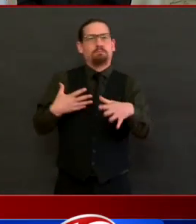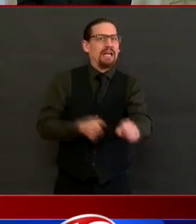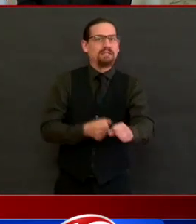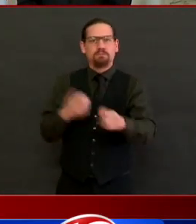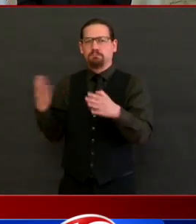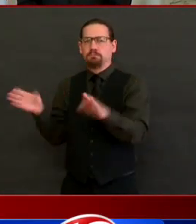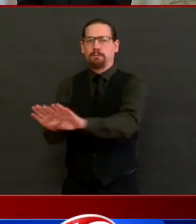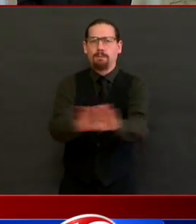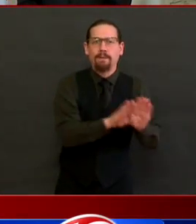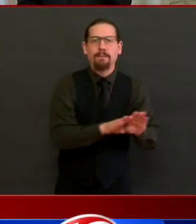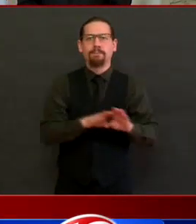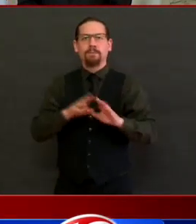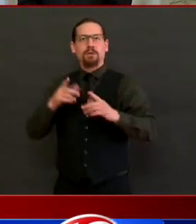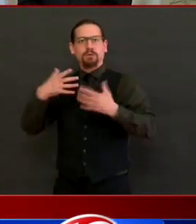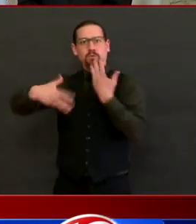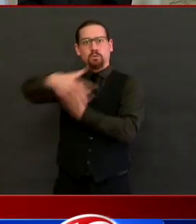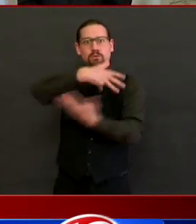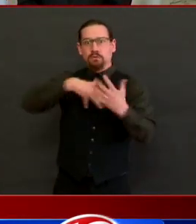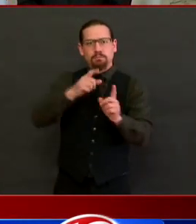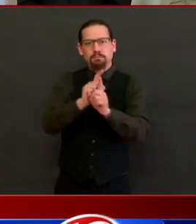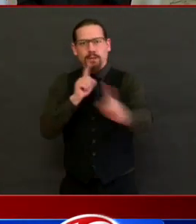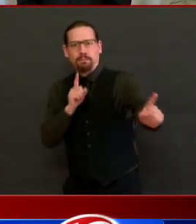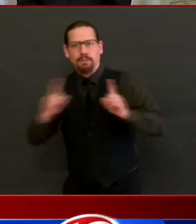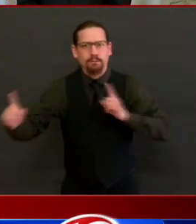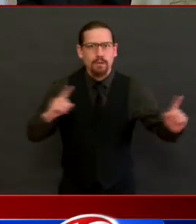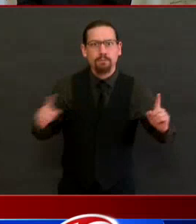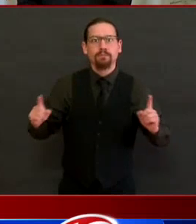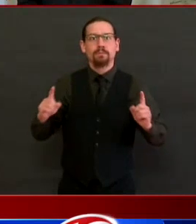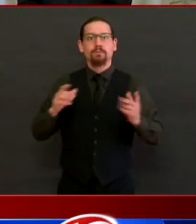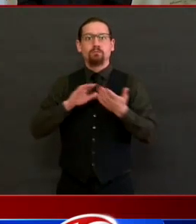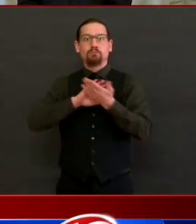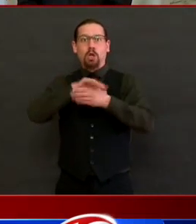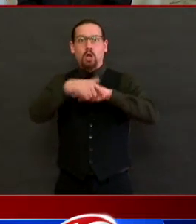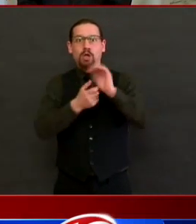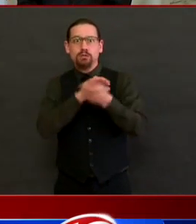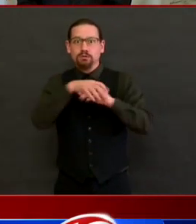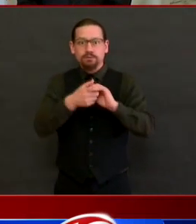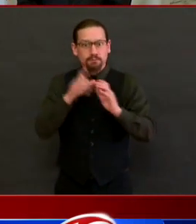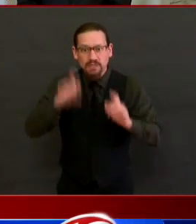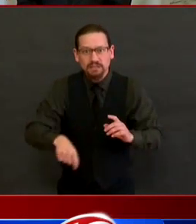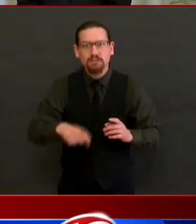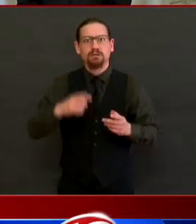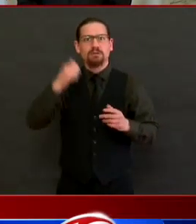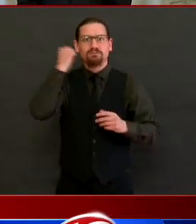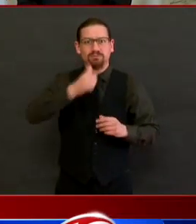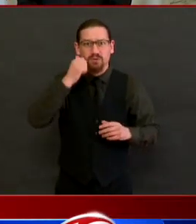social distancing, which is something we can't maintain. The group that